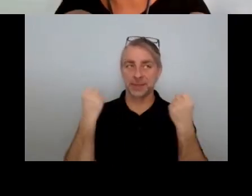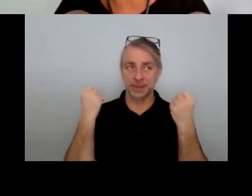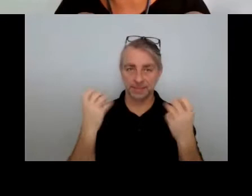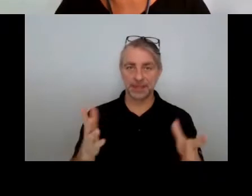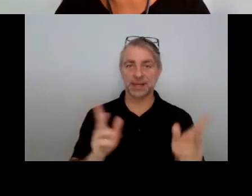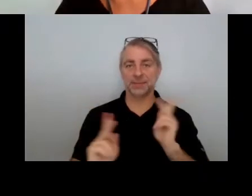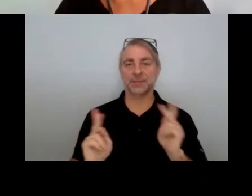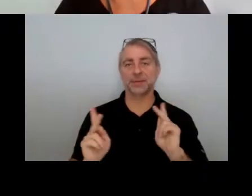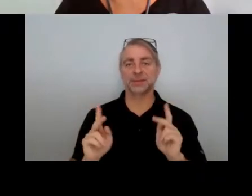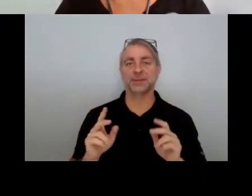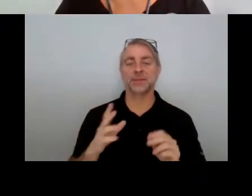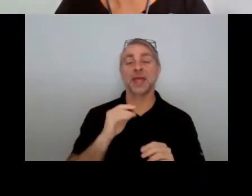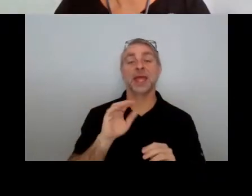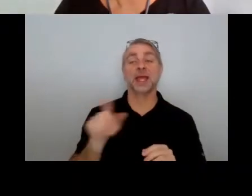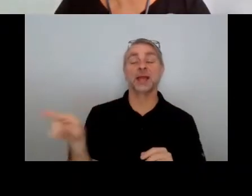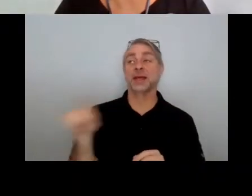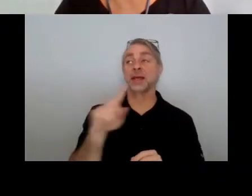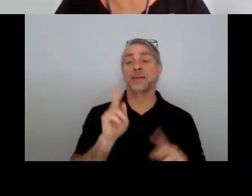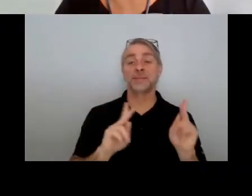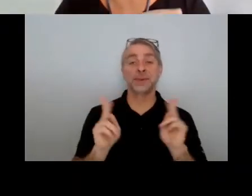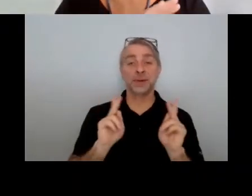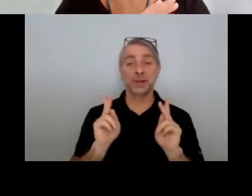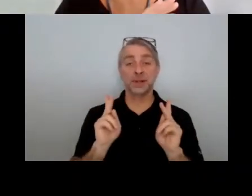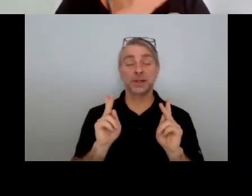with various